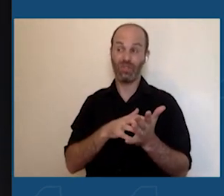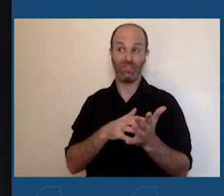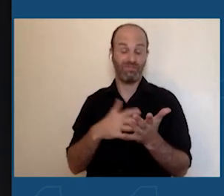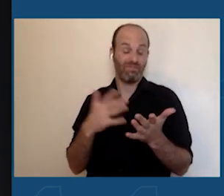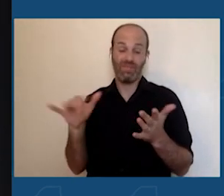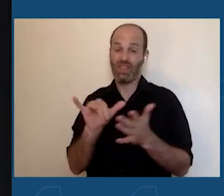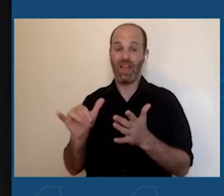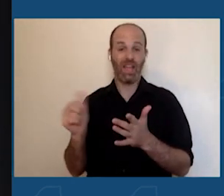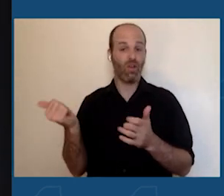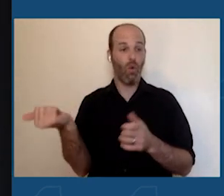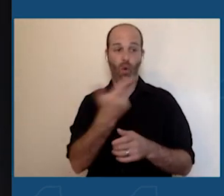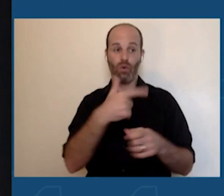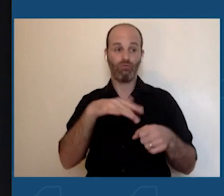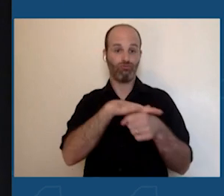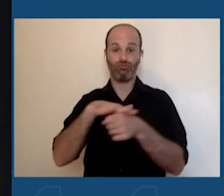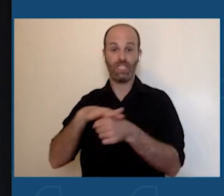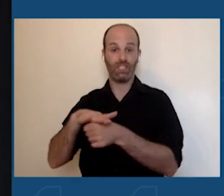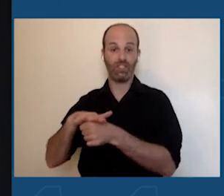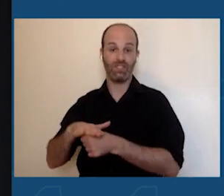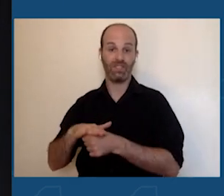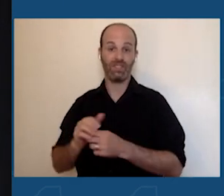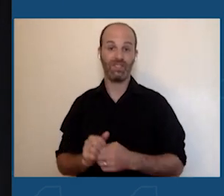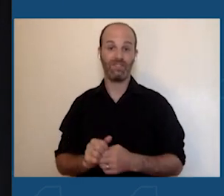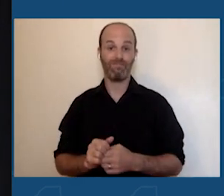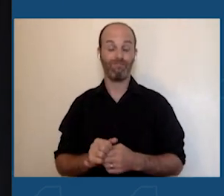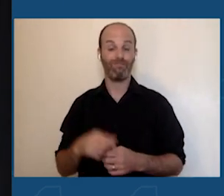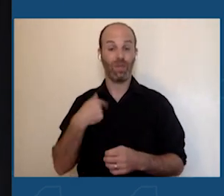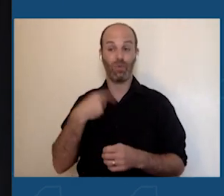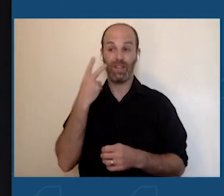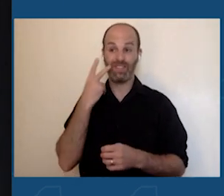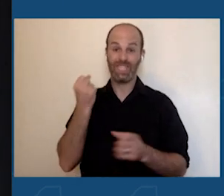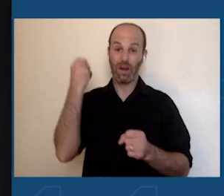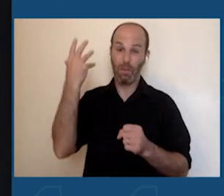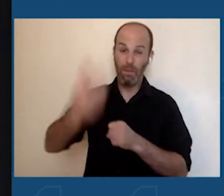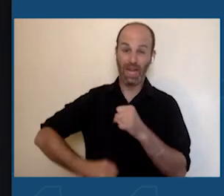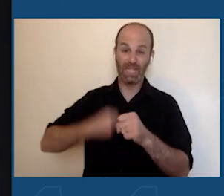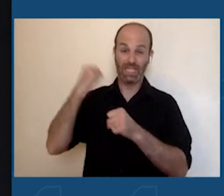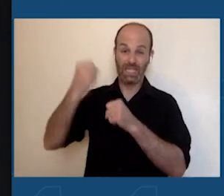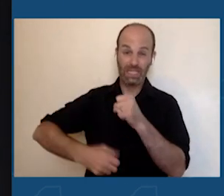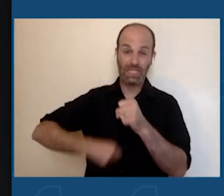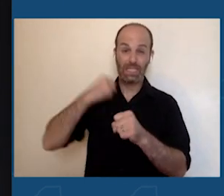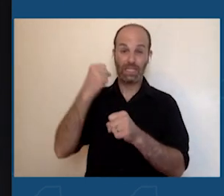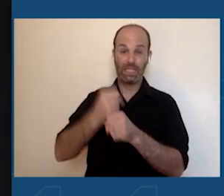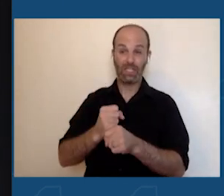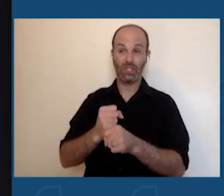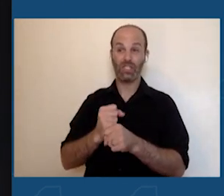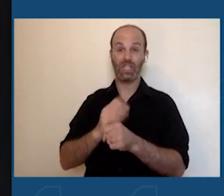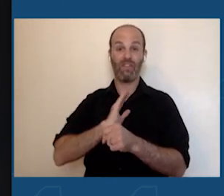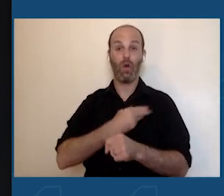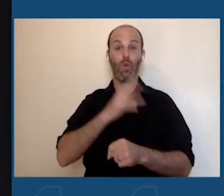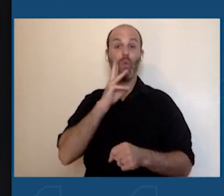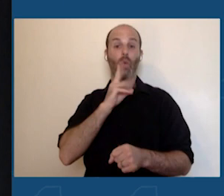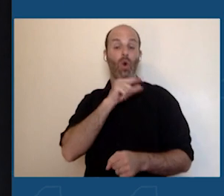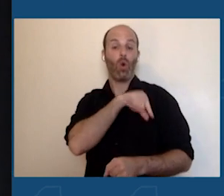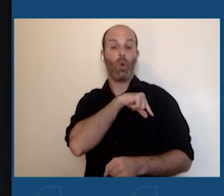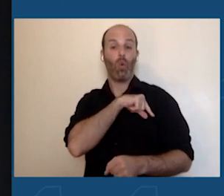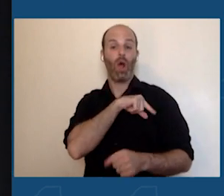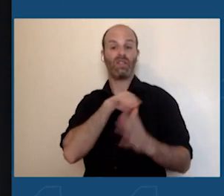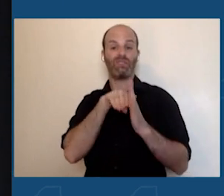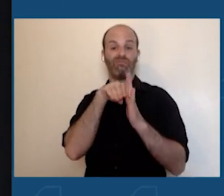And we have seen decades of decline in our water quality. And that is